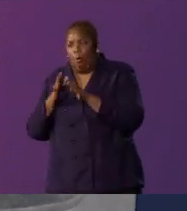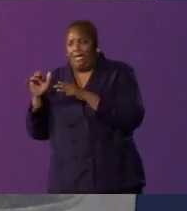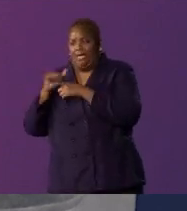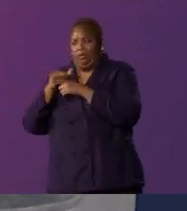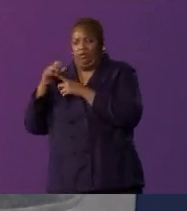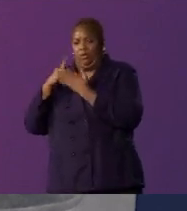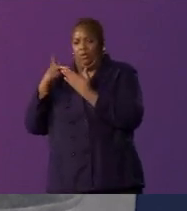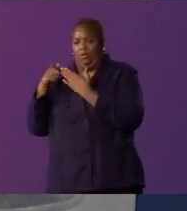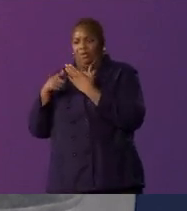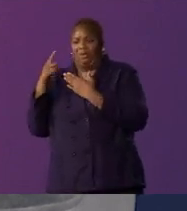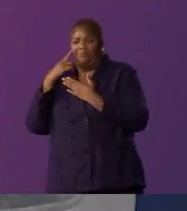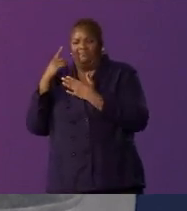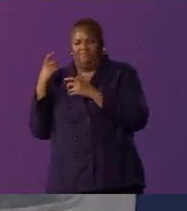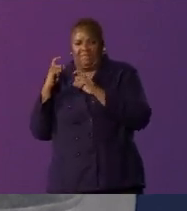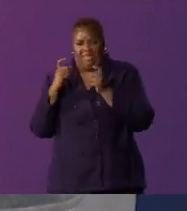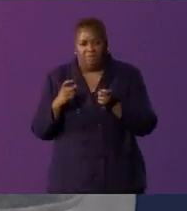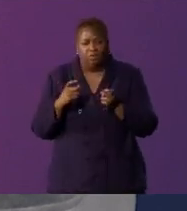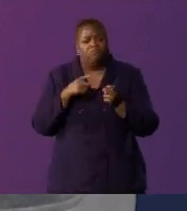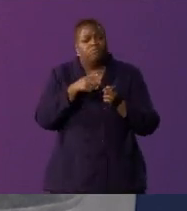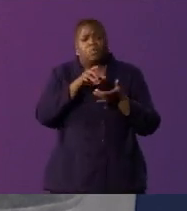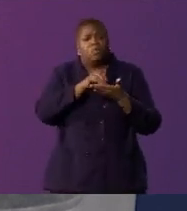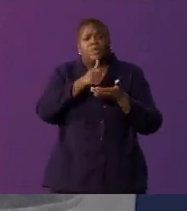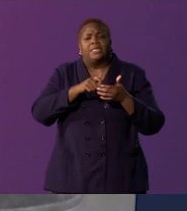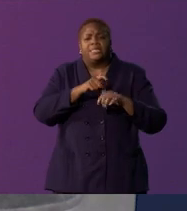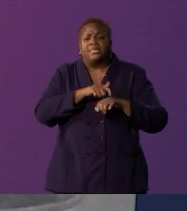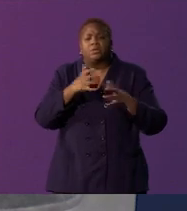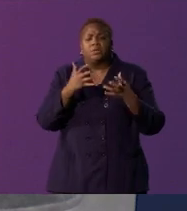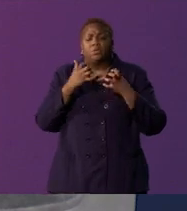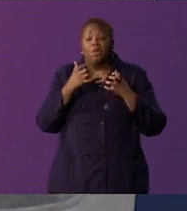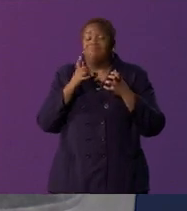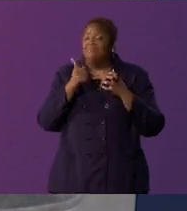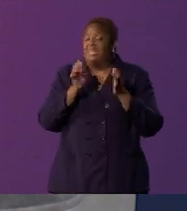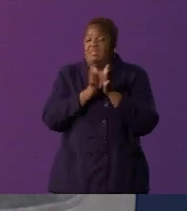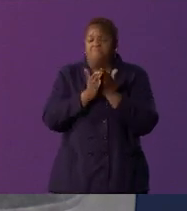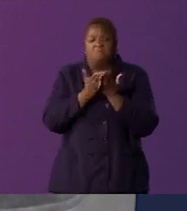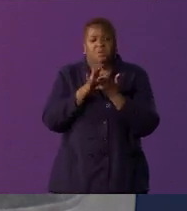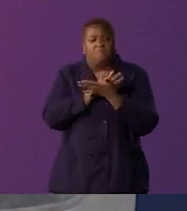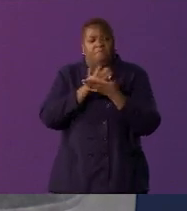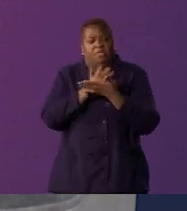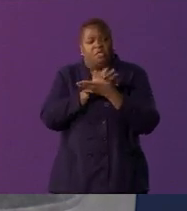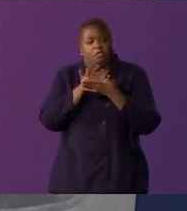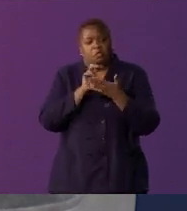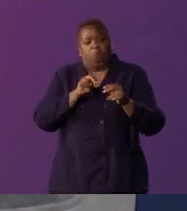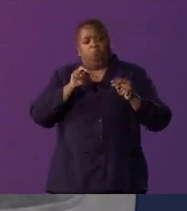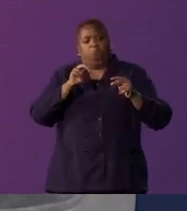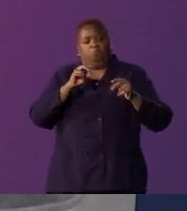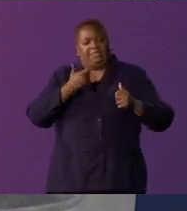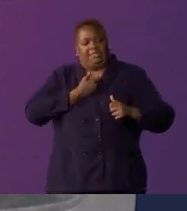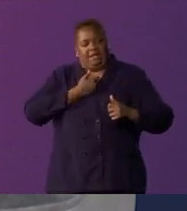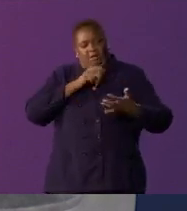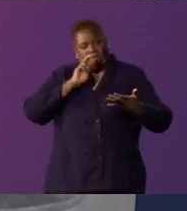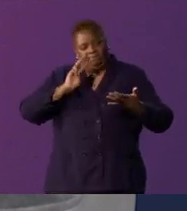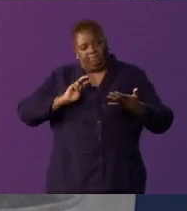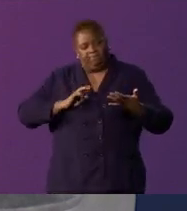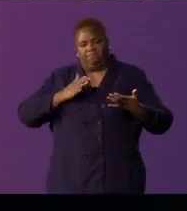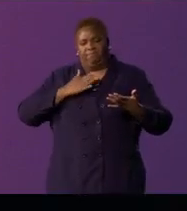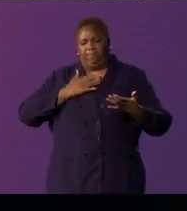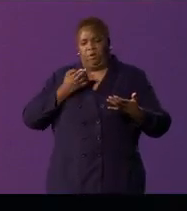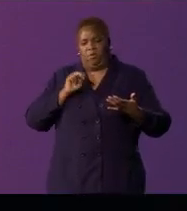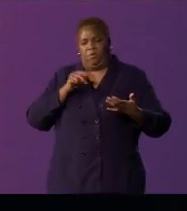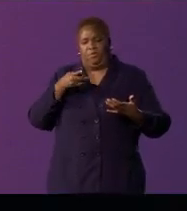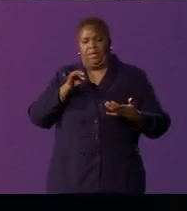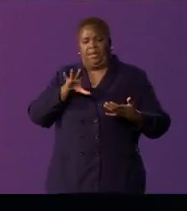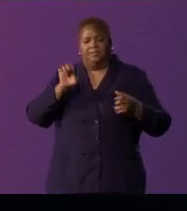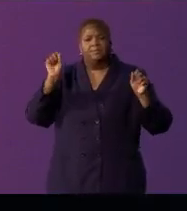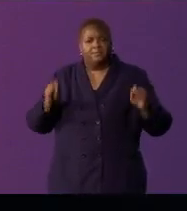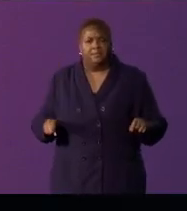for you. You can learn anytime you want, picking up any book, any video, any course that you want, and learn it at your pace. So